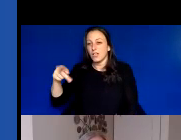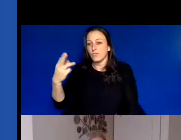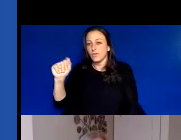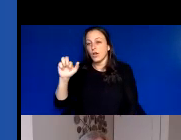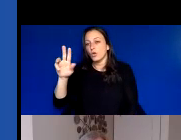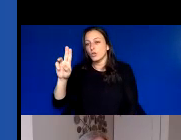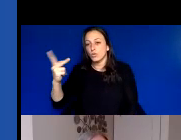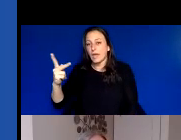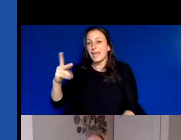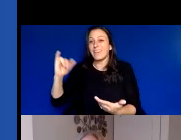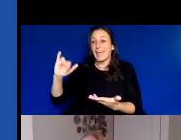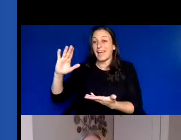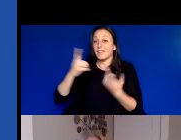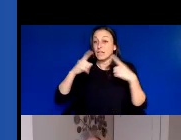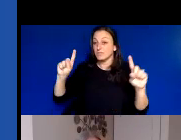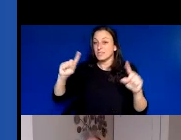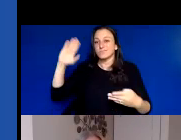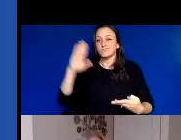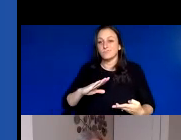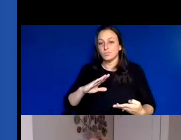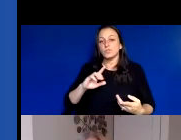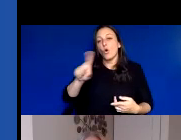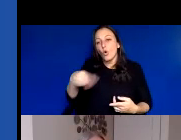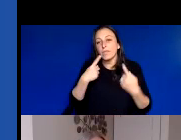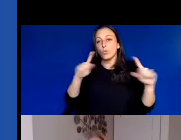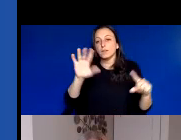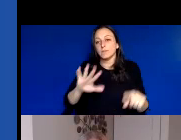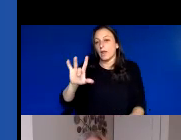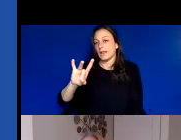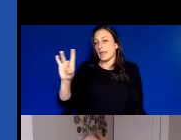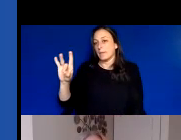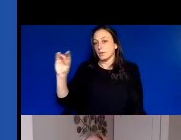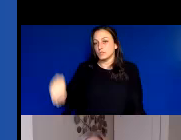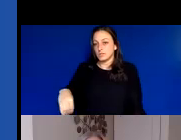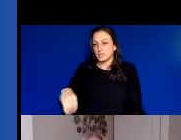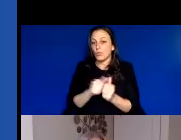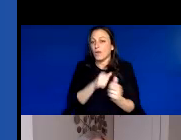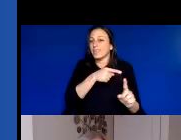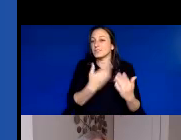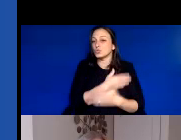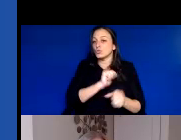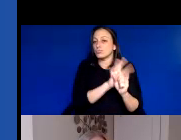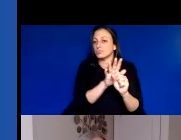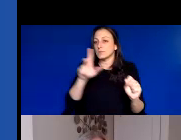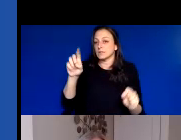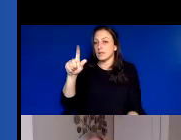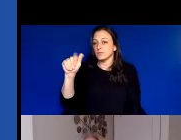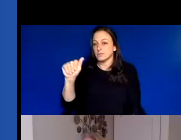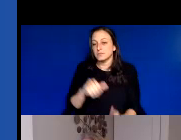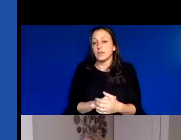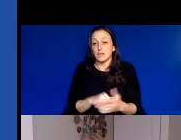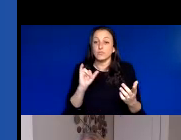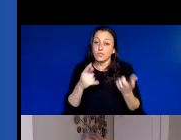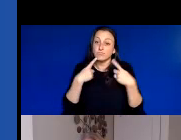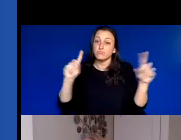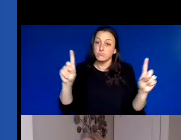with the Delta variant. So again, continues to be incredibly high. Again, continue to be some of the most effective vaccines that we've had in history, but